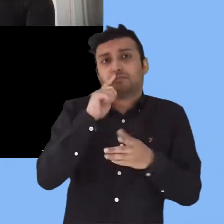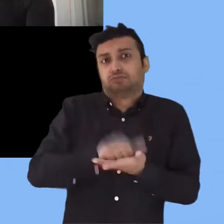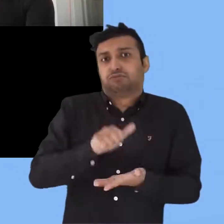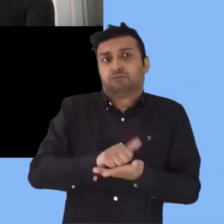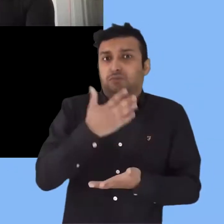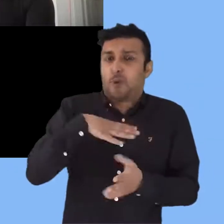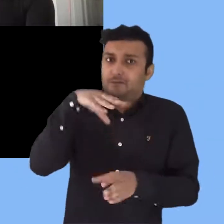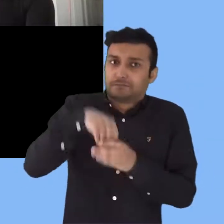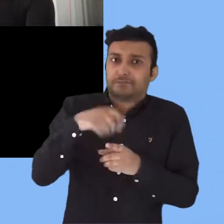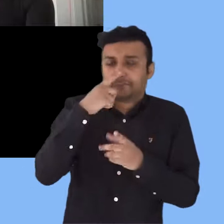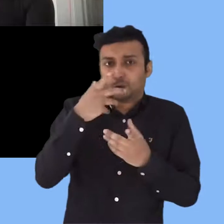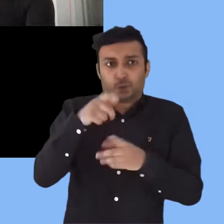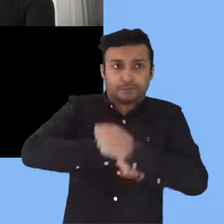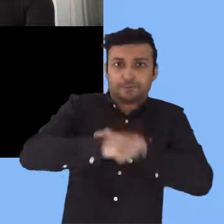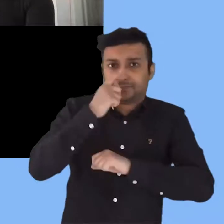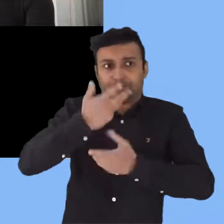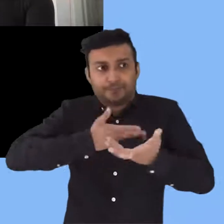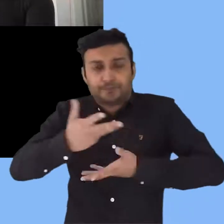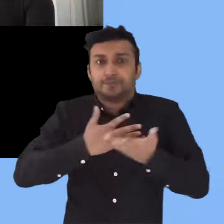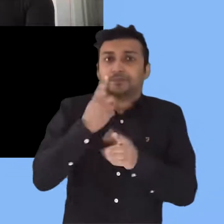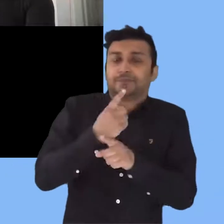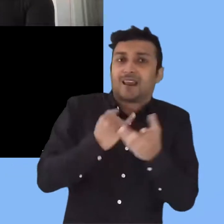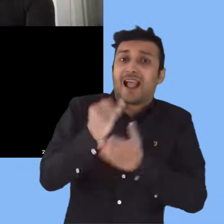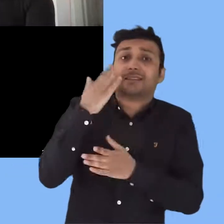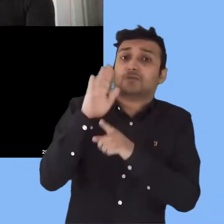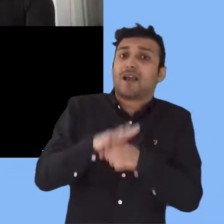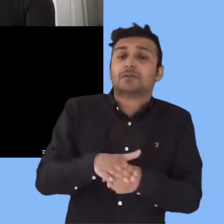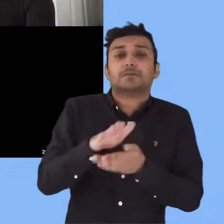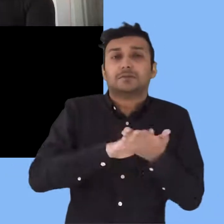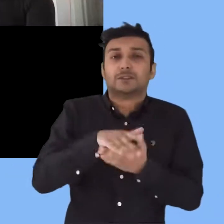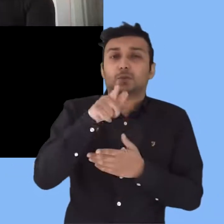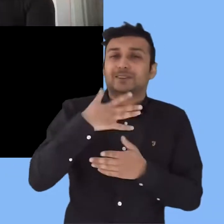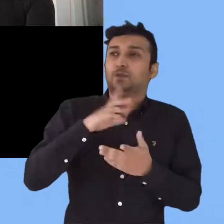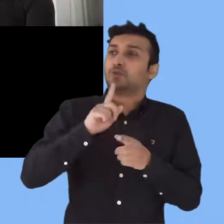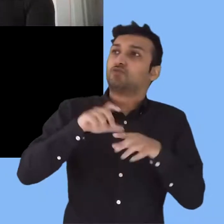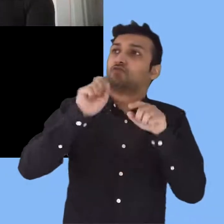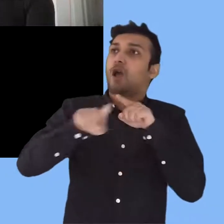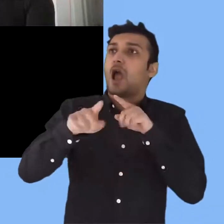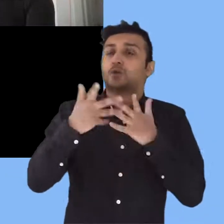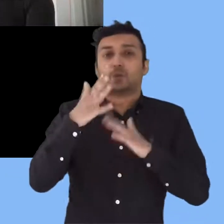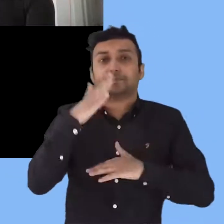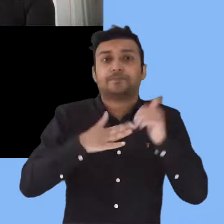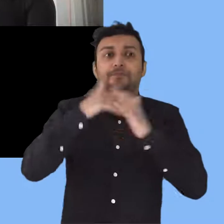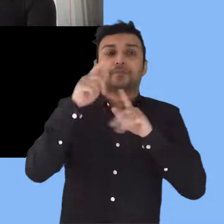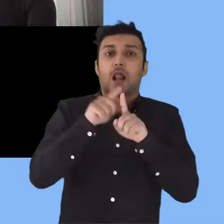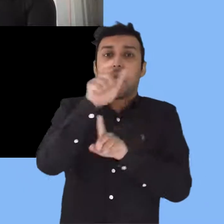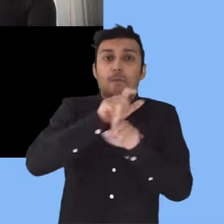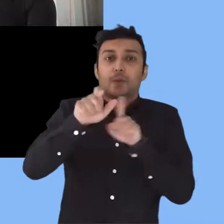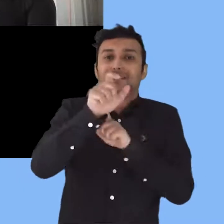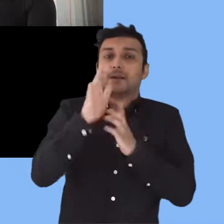well. So get them involved, create a community ethos around this, begin to build a culture of anti-racism within your setting.